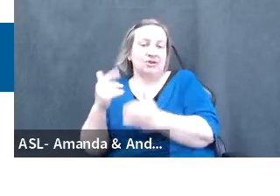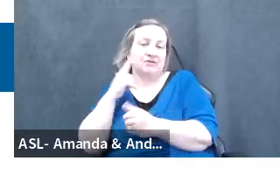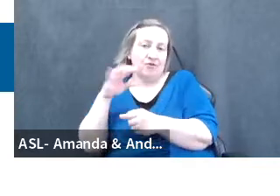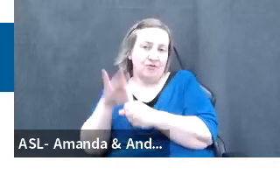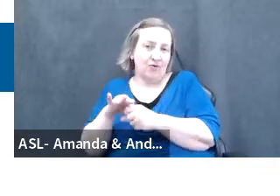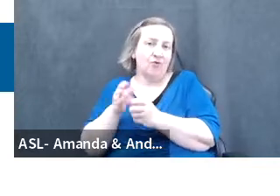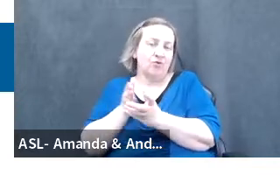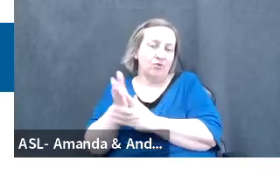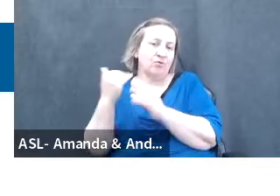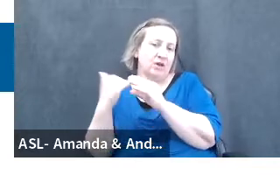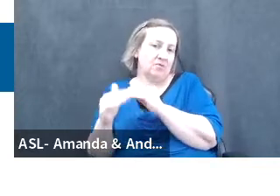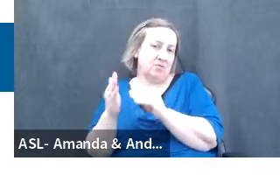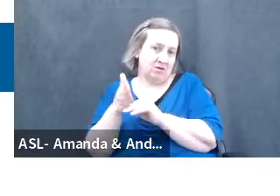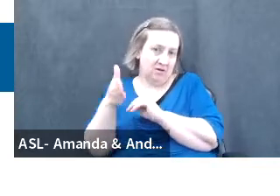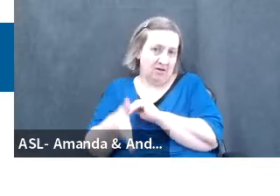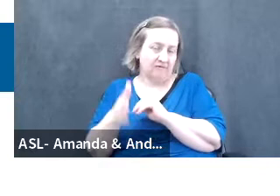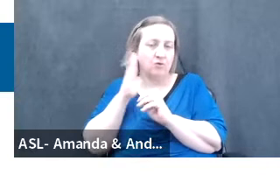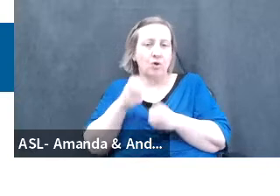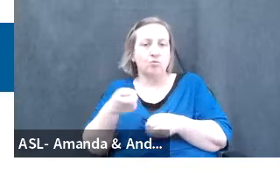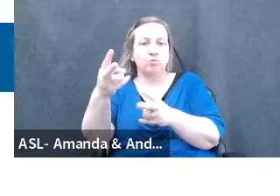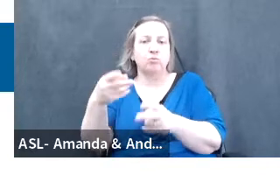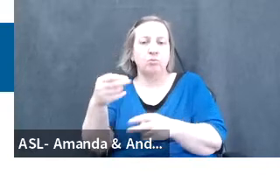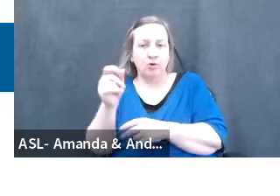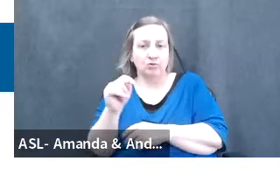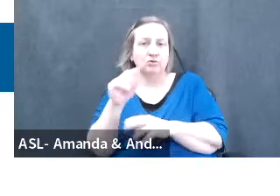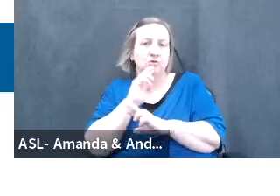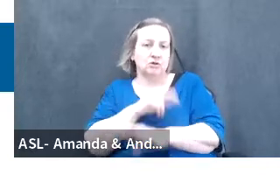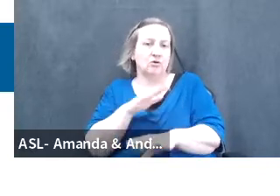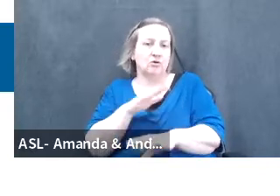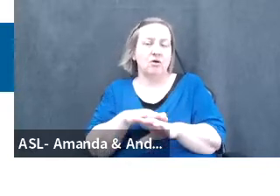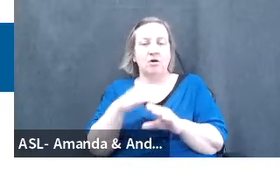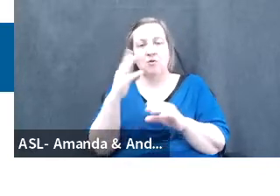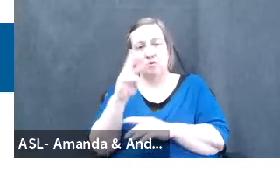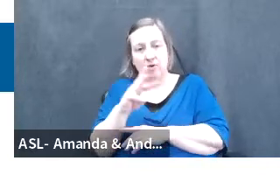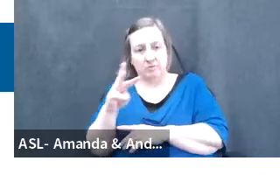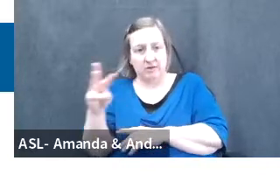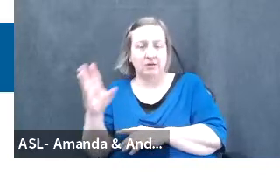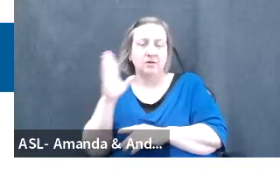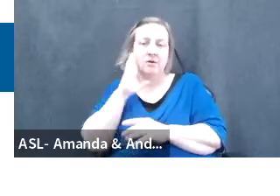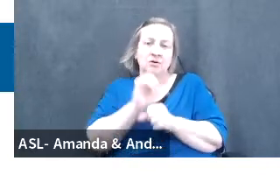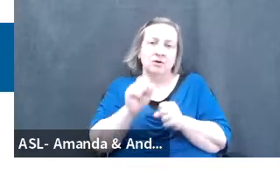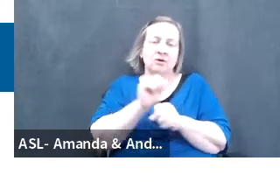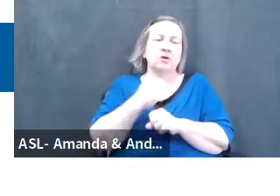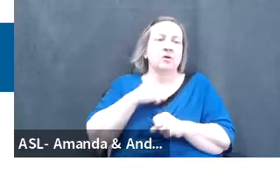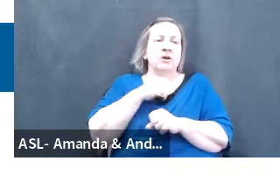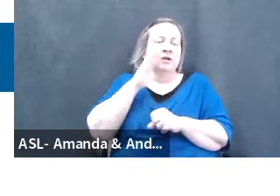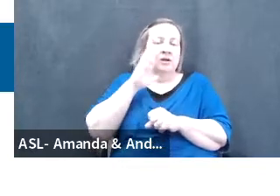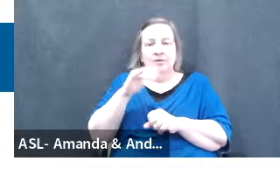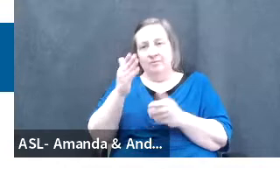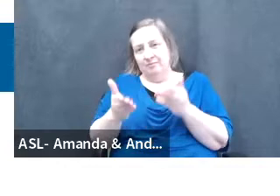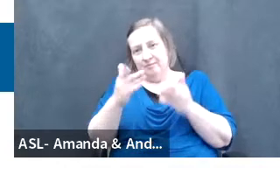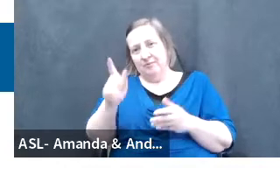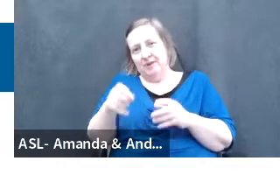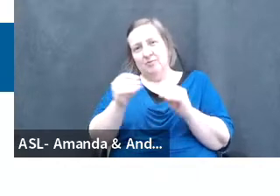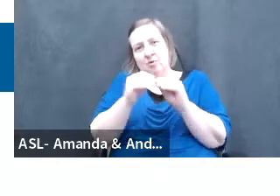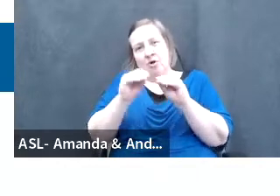email afterward and post those results to the website. In addition, we're going to work out, we realize we need probably a clearer